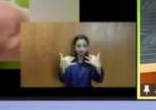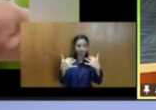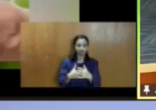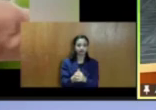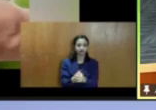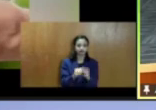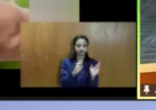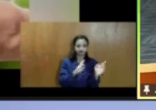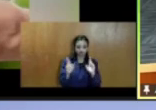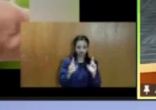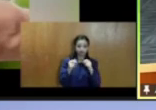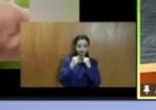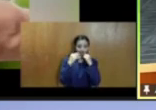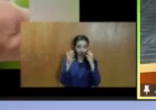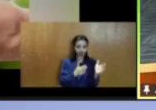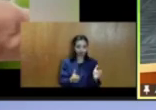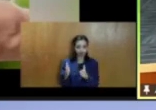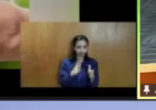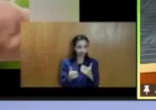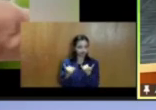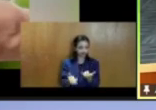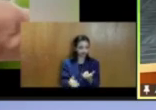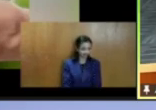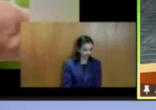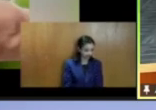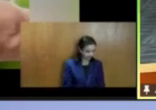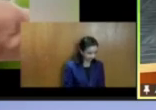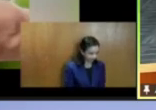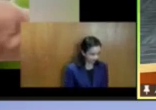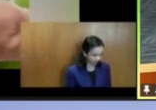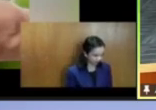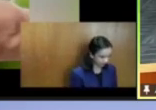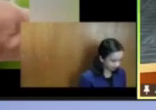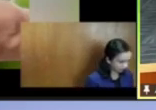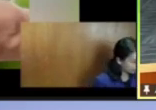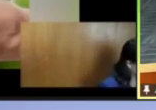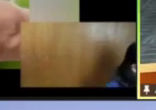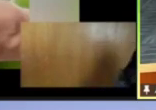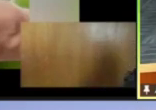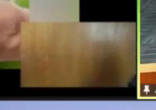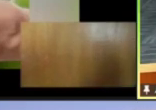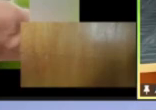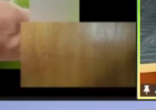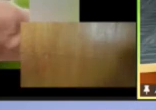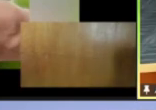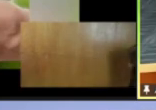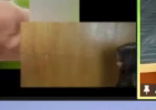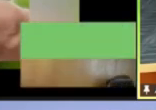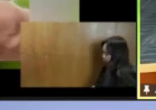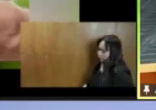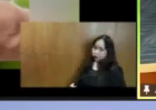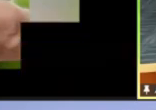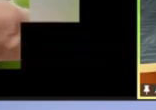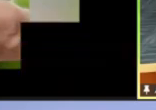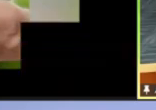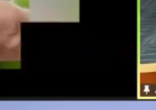get ready with your questions. Let's now go to Ms. Aquino. Let's talk about the tourism and hospitality sector. So how